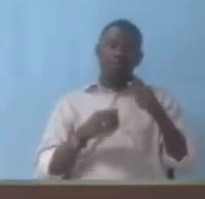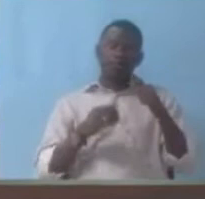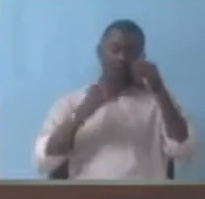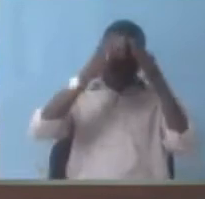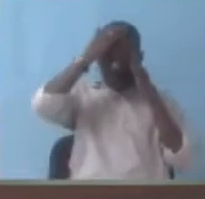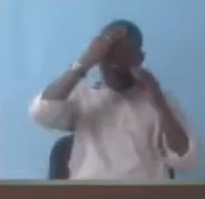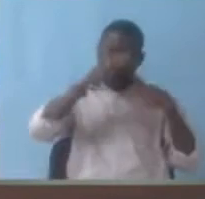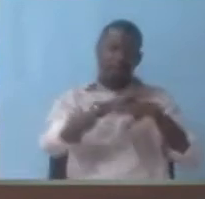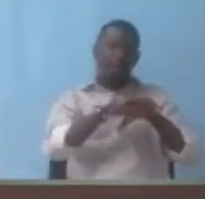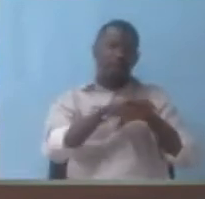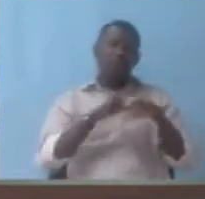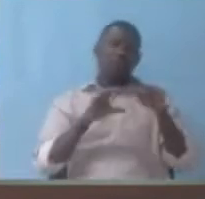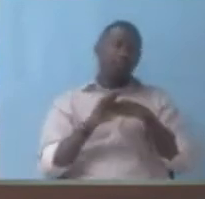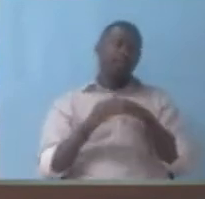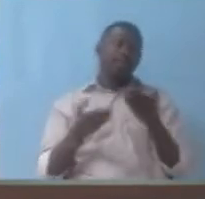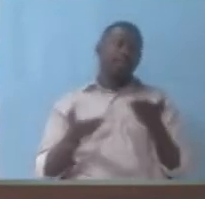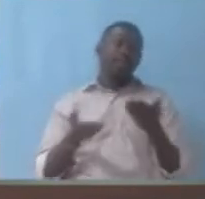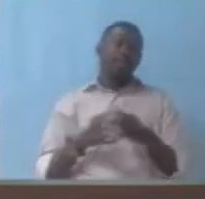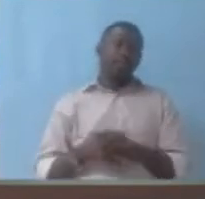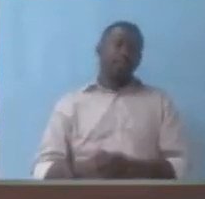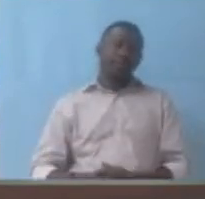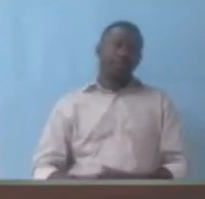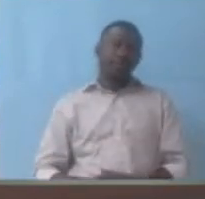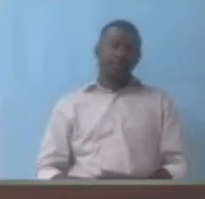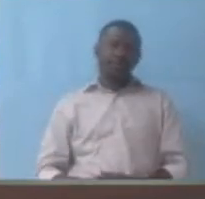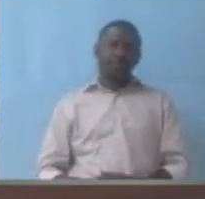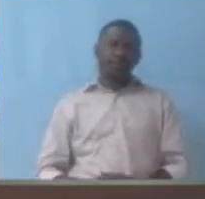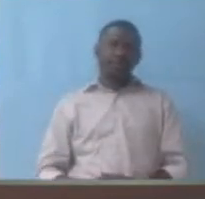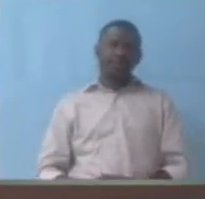deda and ite fongole nata murun ko de yesembo di nyin molla.